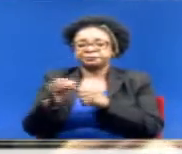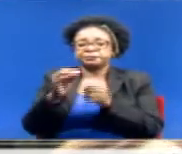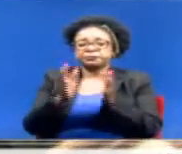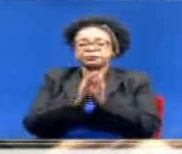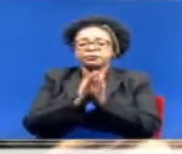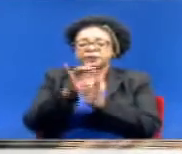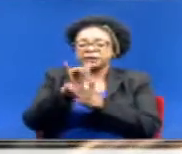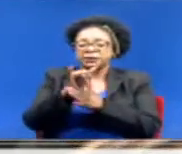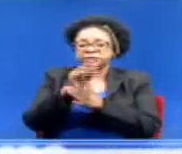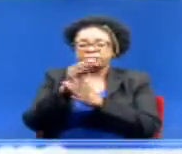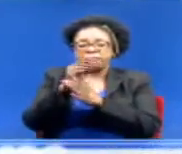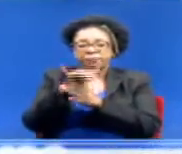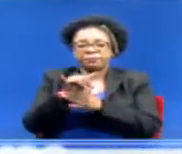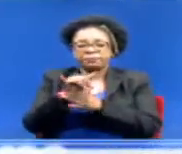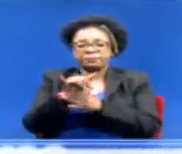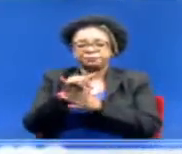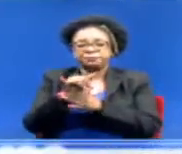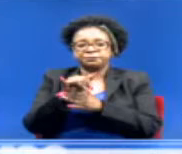year.